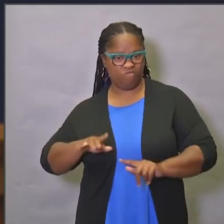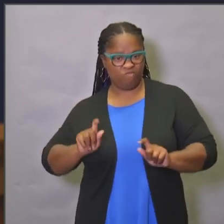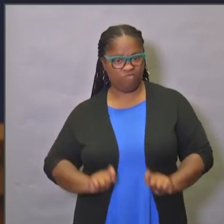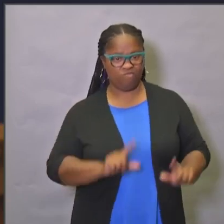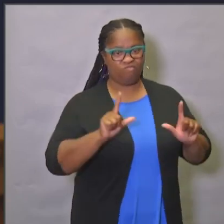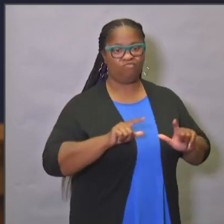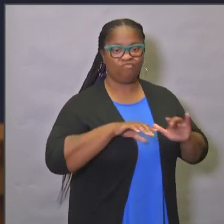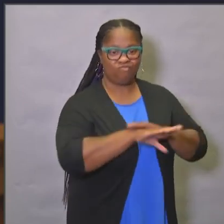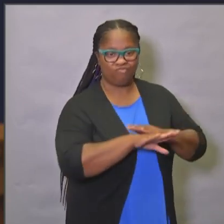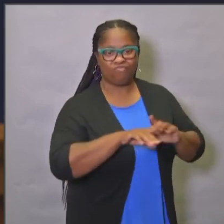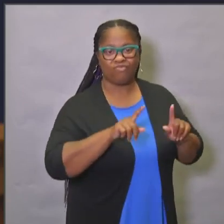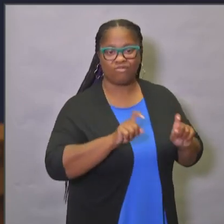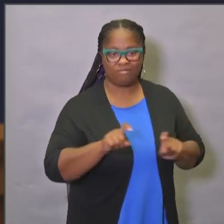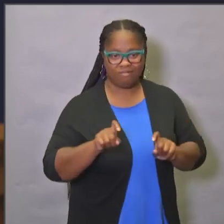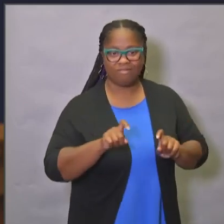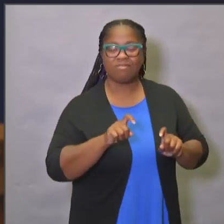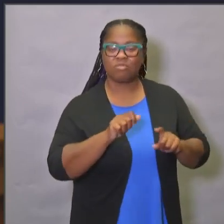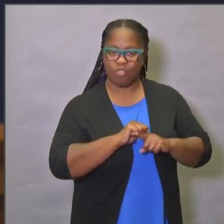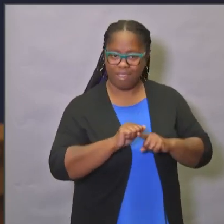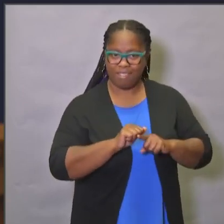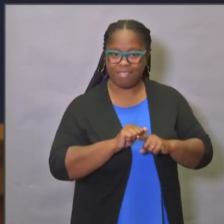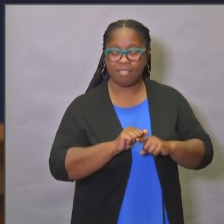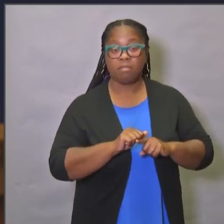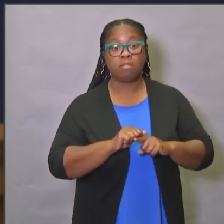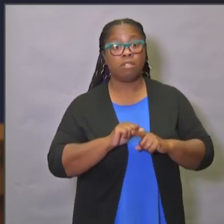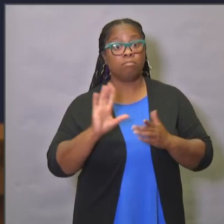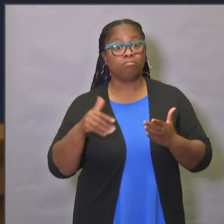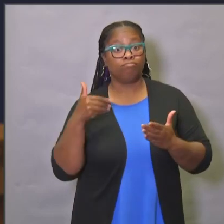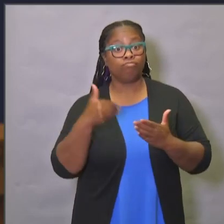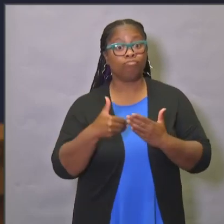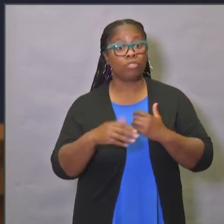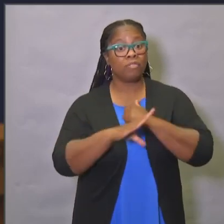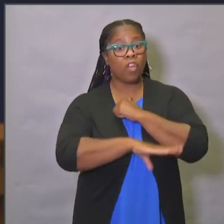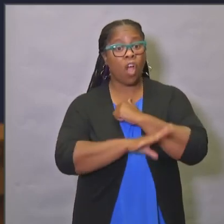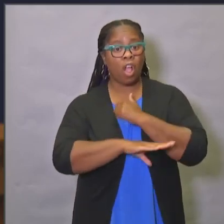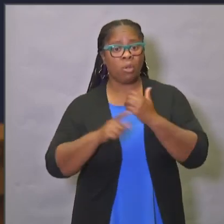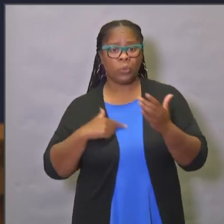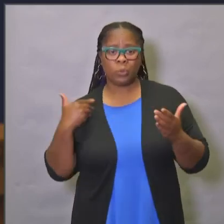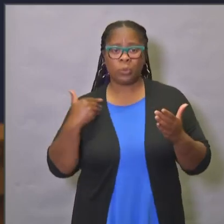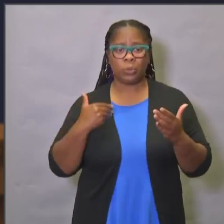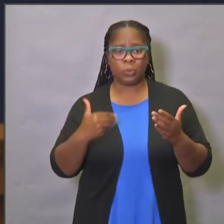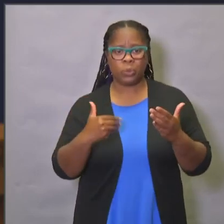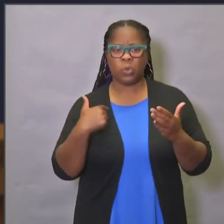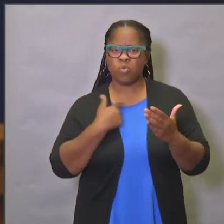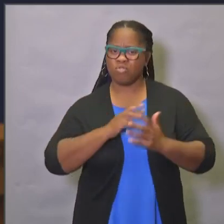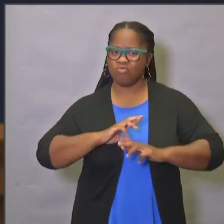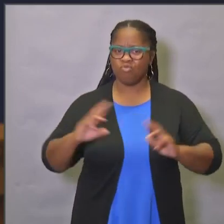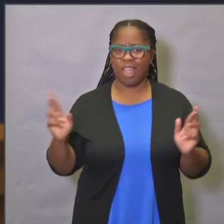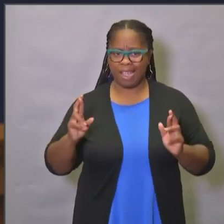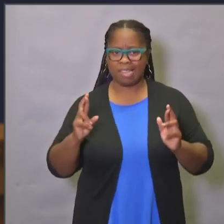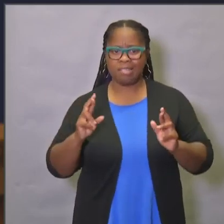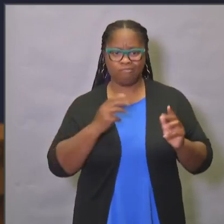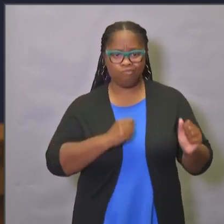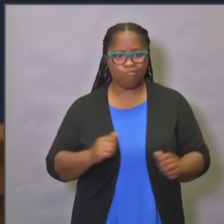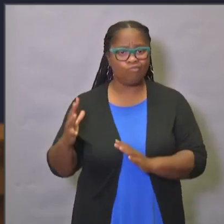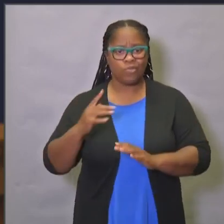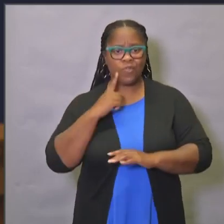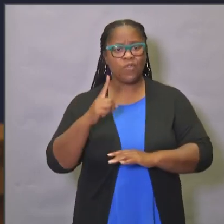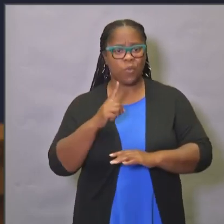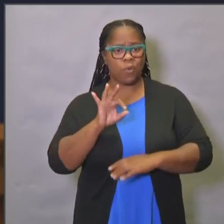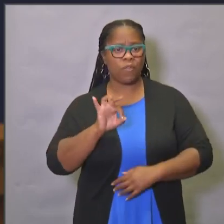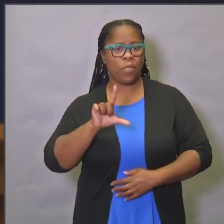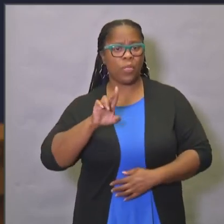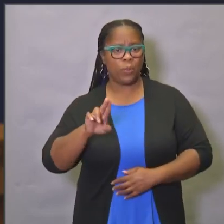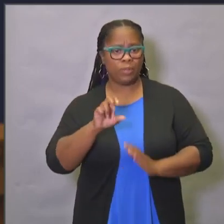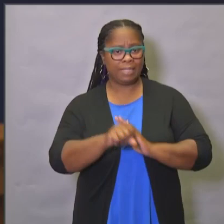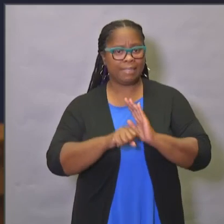covid19.lacounty.gov. As we head into the fall, we are beginning to prepare even more diligently for flu season. The flu virus and the viruses